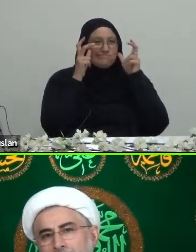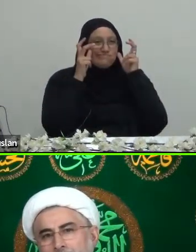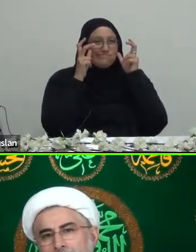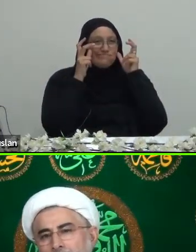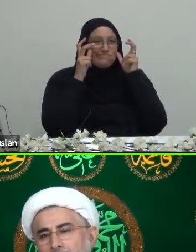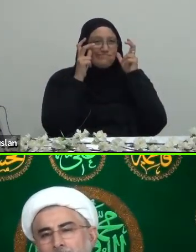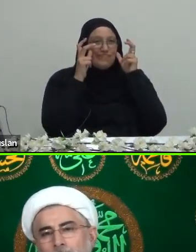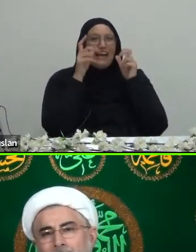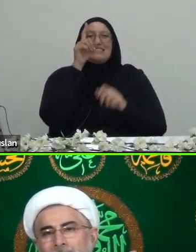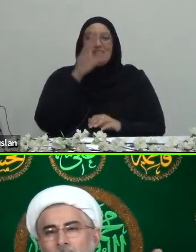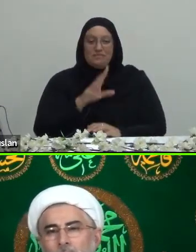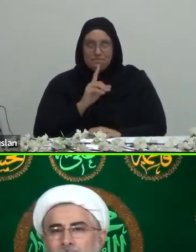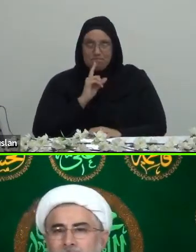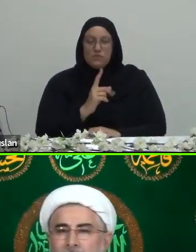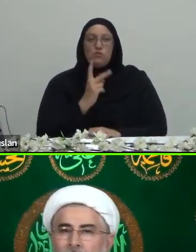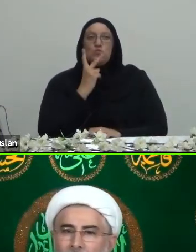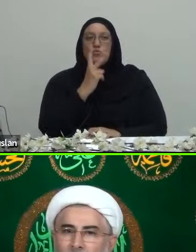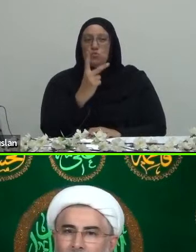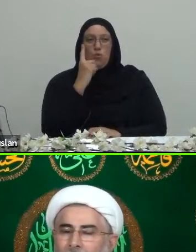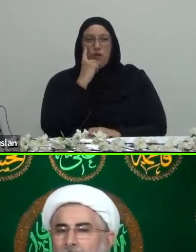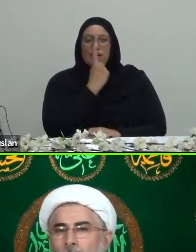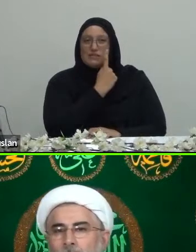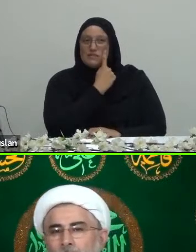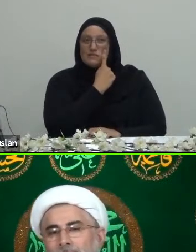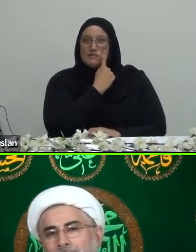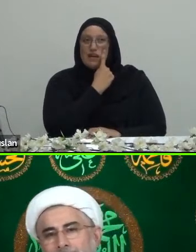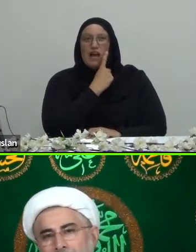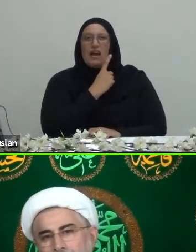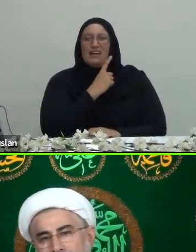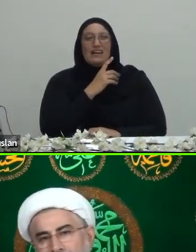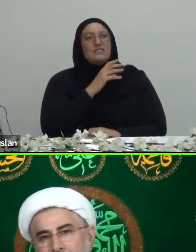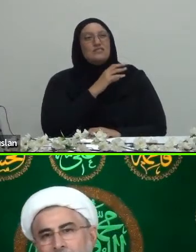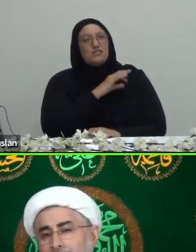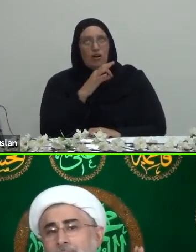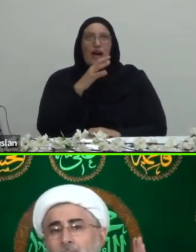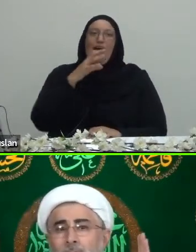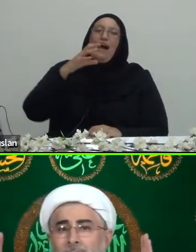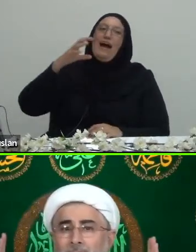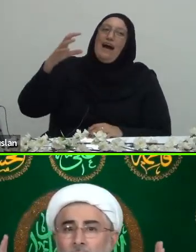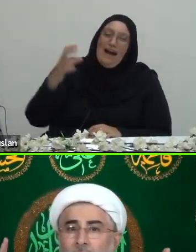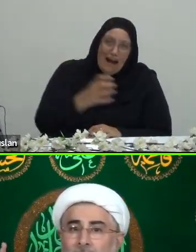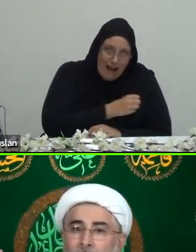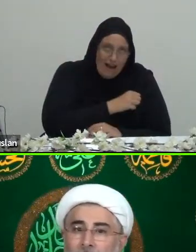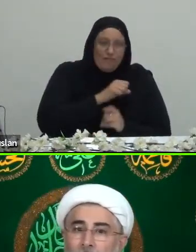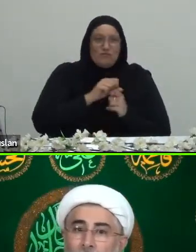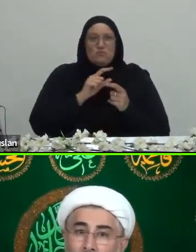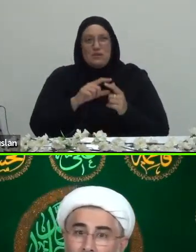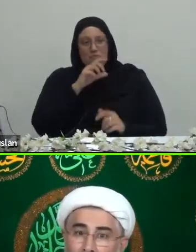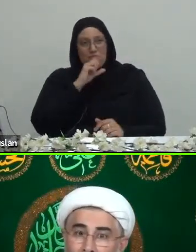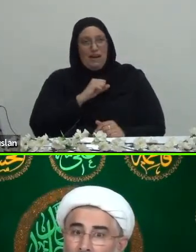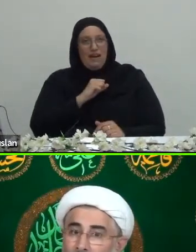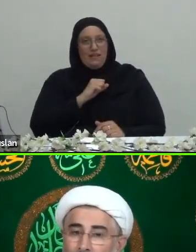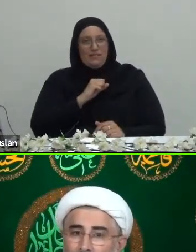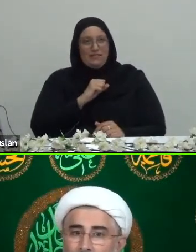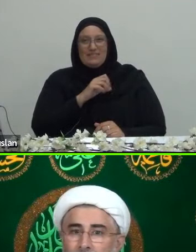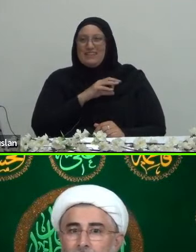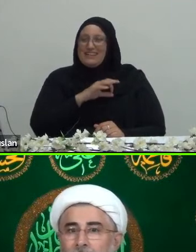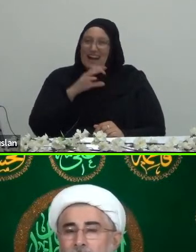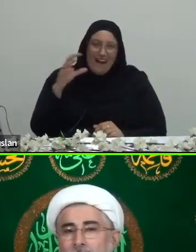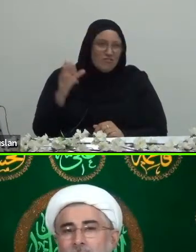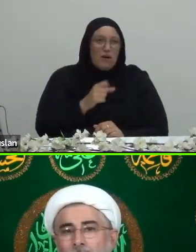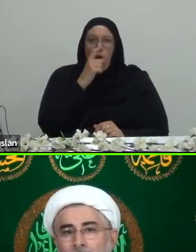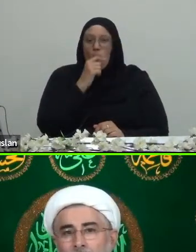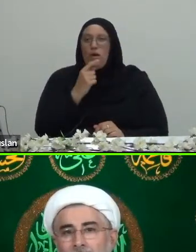fact, they don't have to be necessarily male. It could be male and females. They don't have to even be Muslims. It is